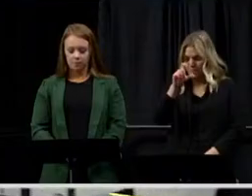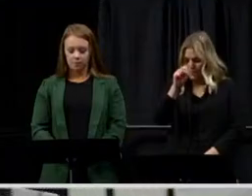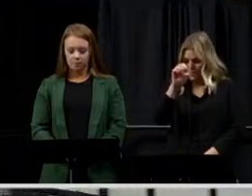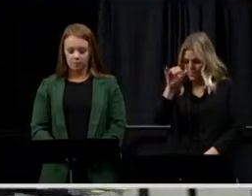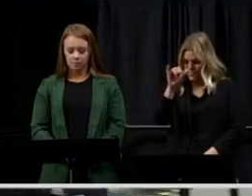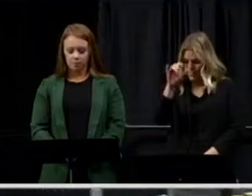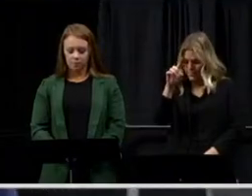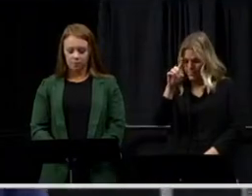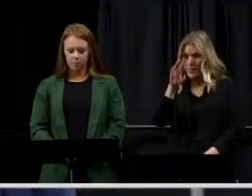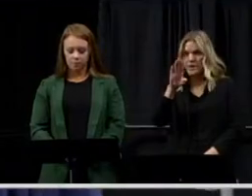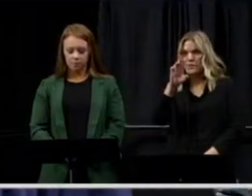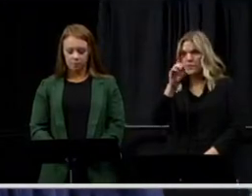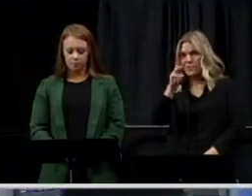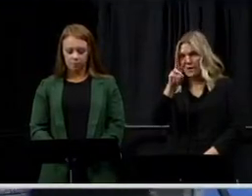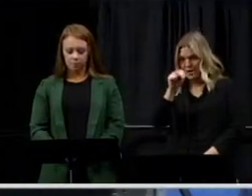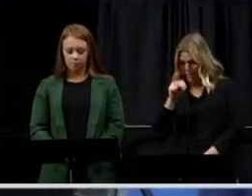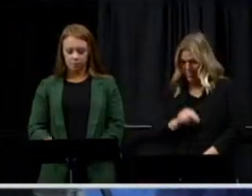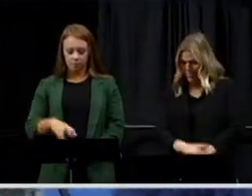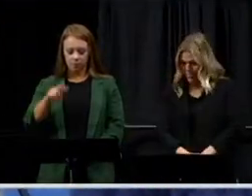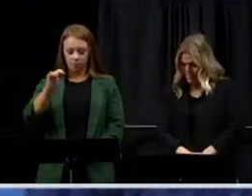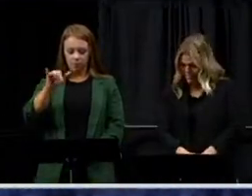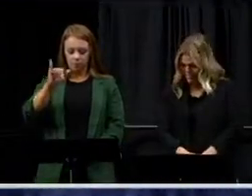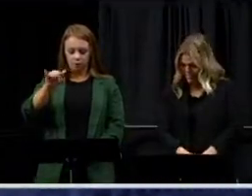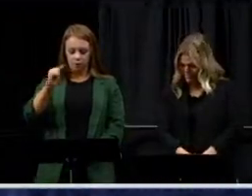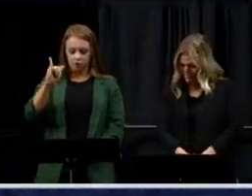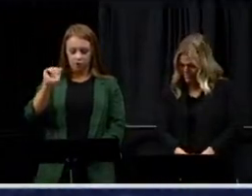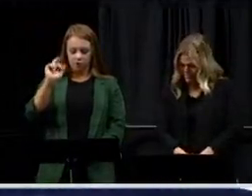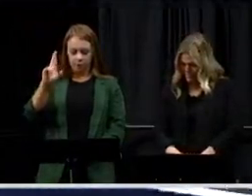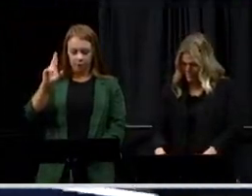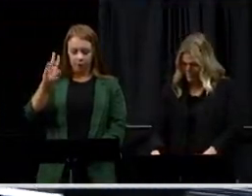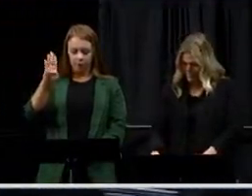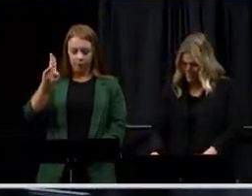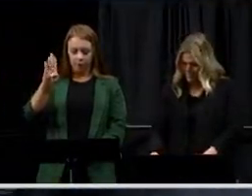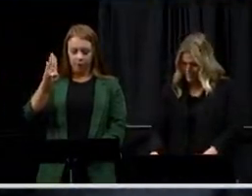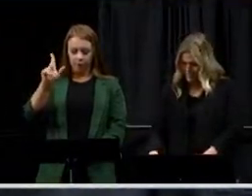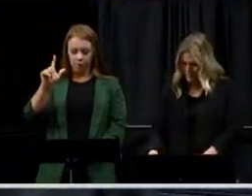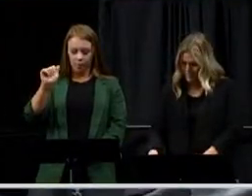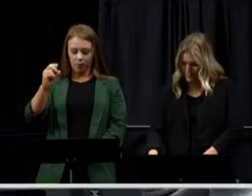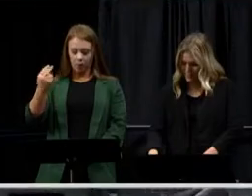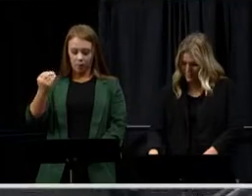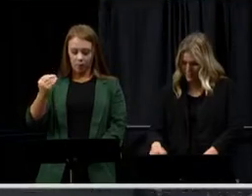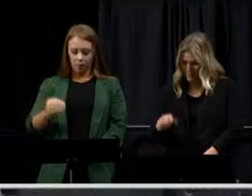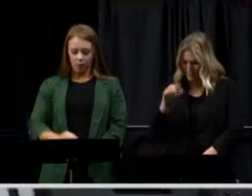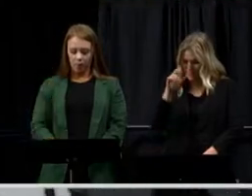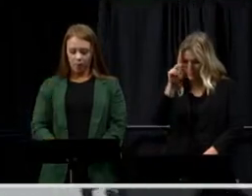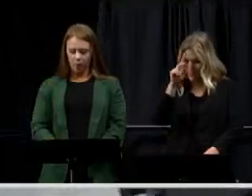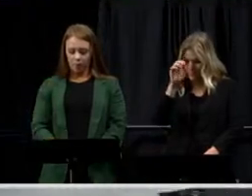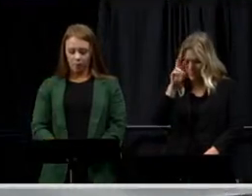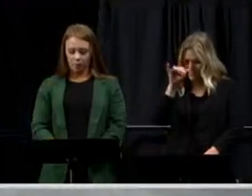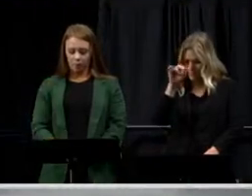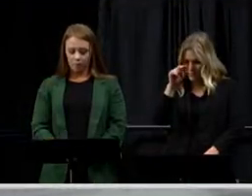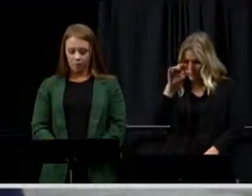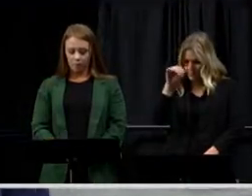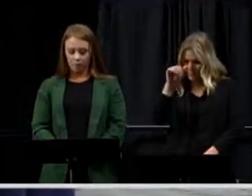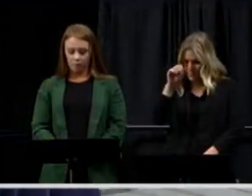Don Brown. Niger Nikayla Bula. Kevin